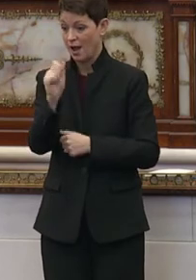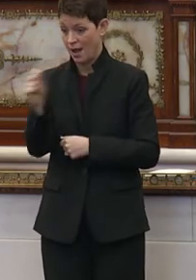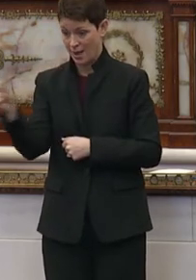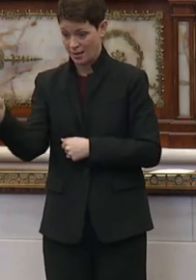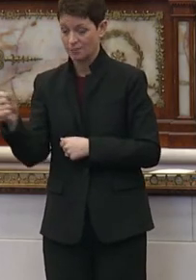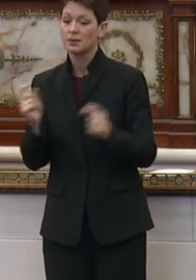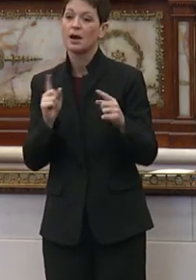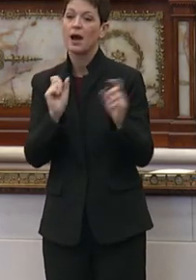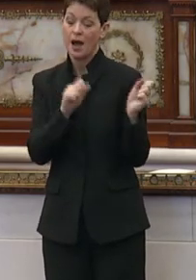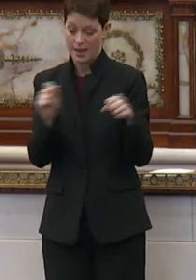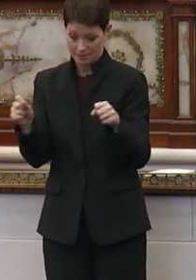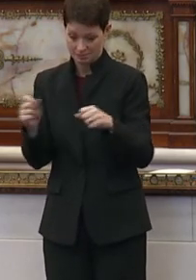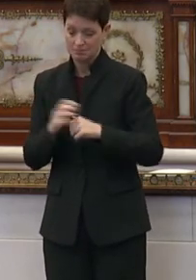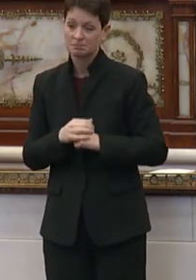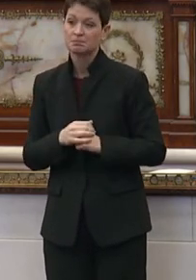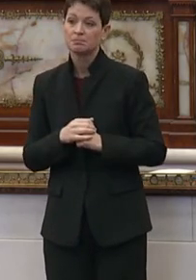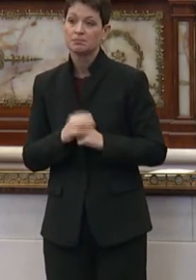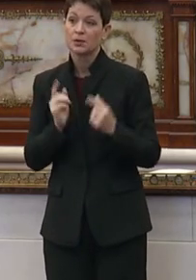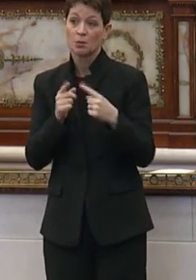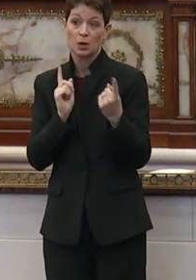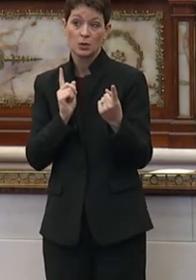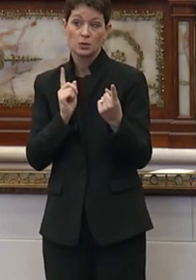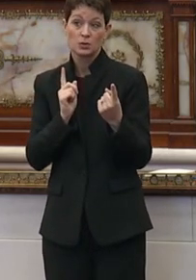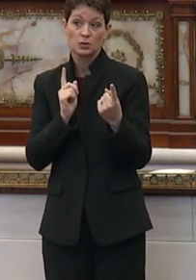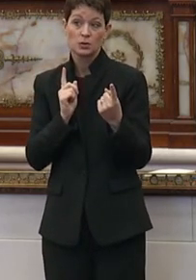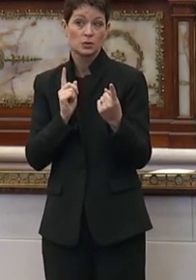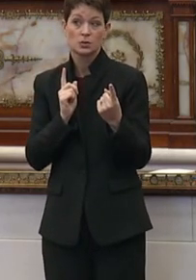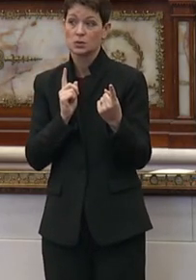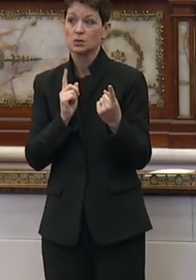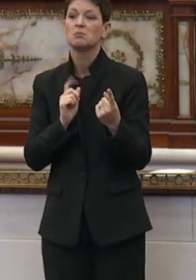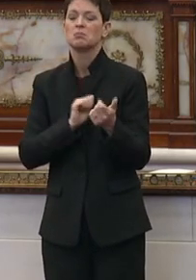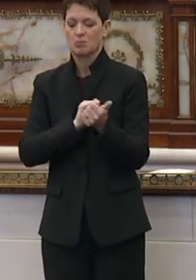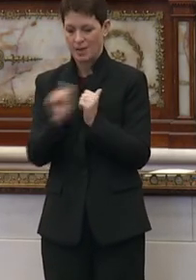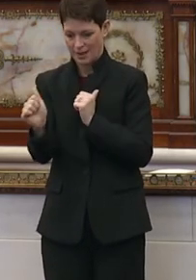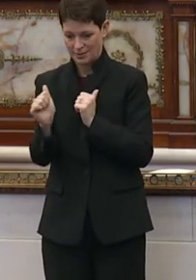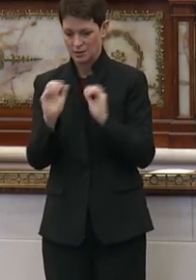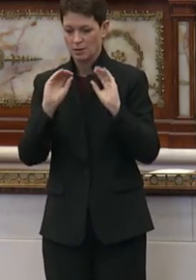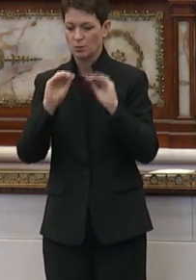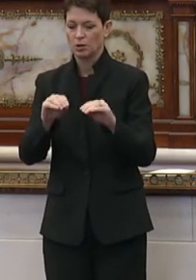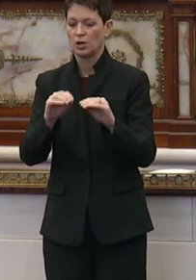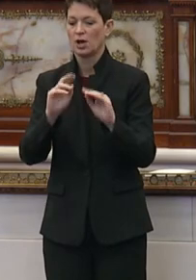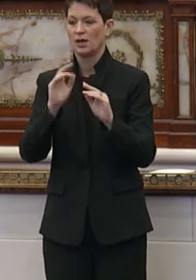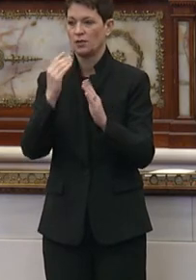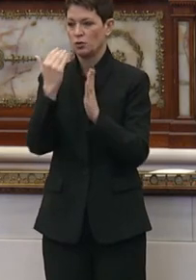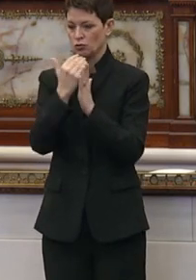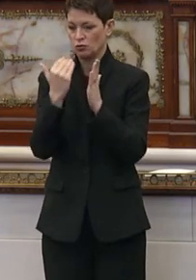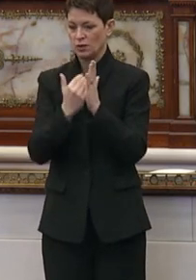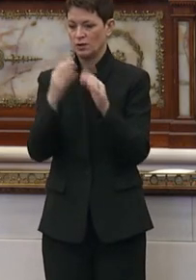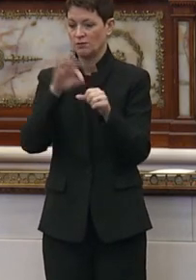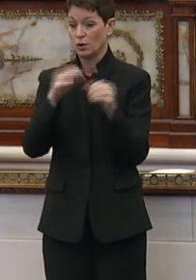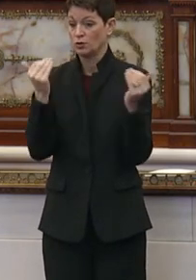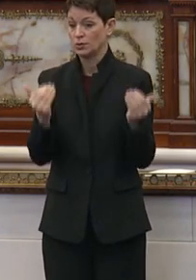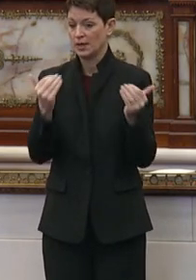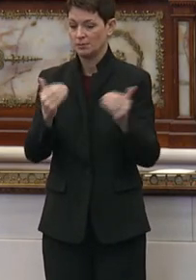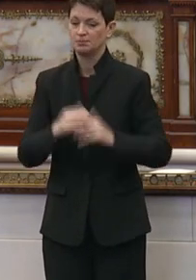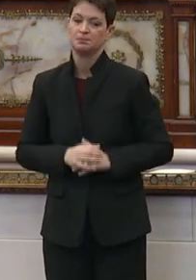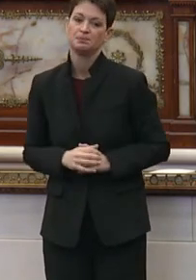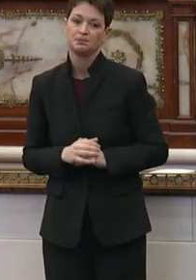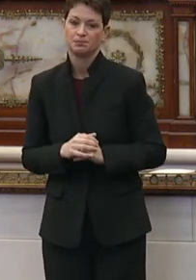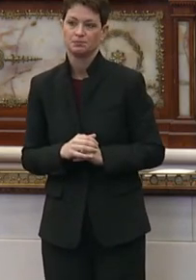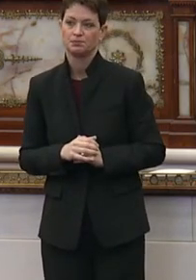aye. Aye. Aye. Those opposed, ayes have it. And that resolution will be on